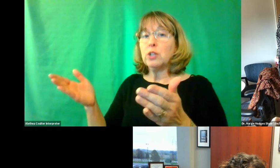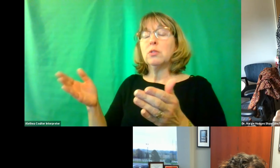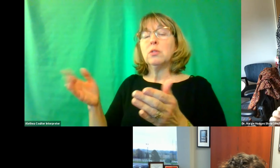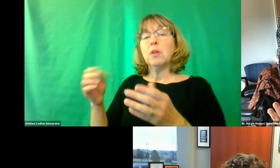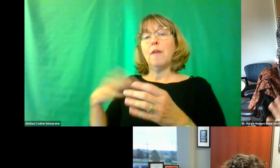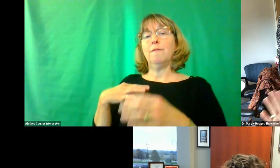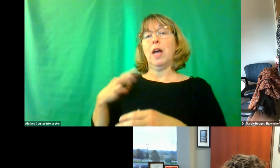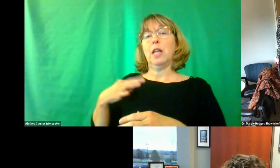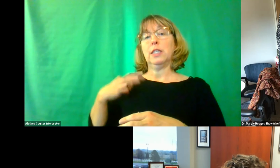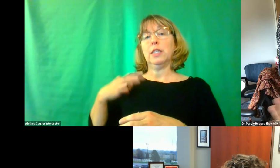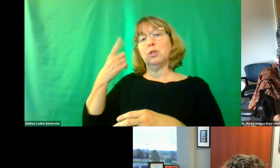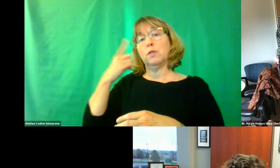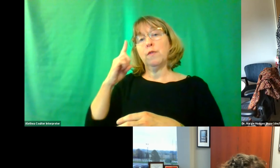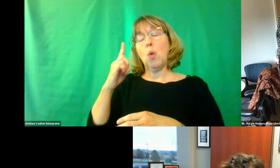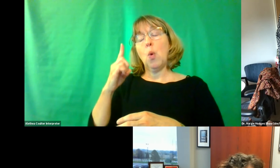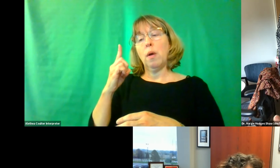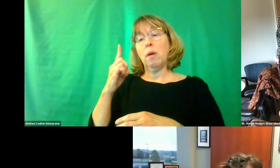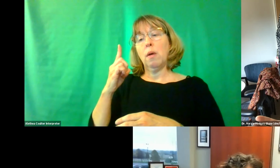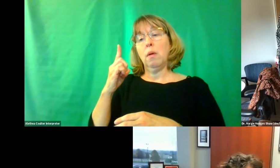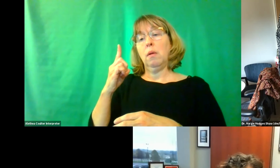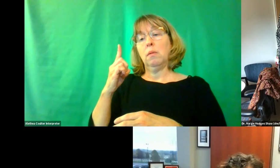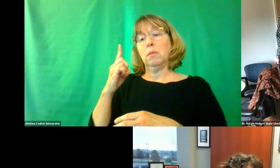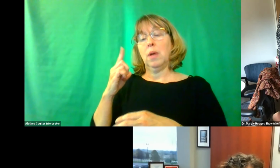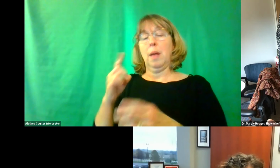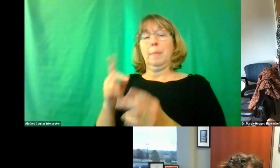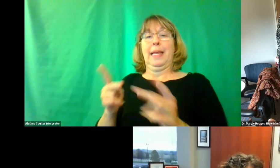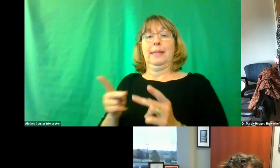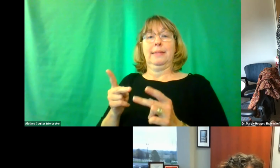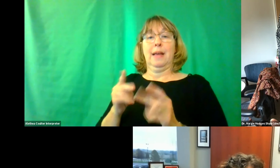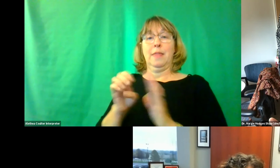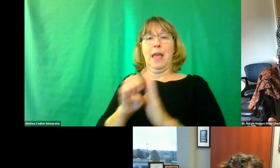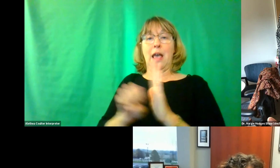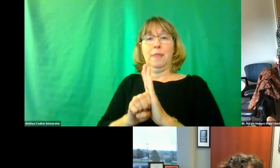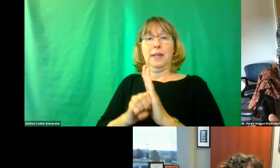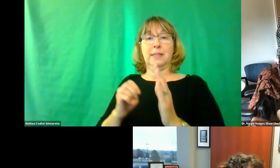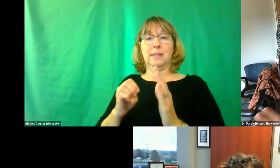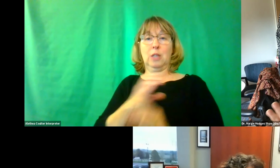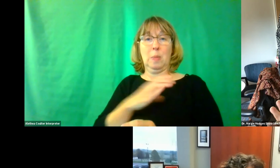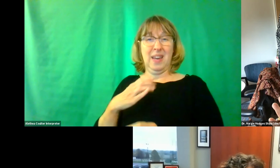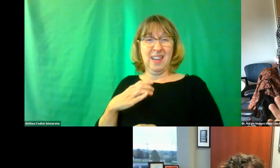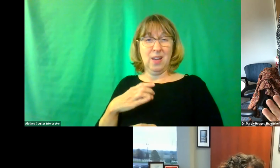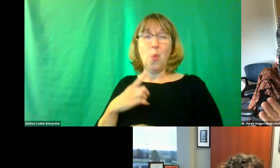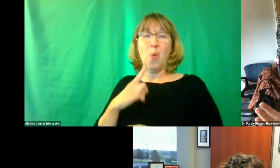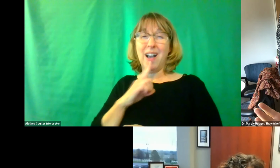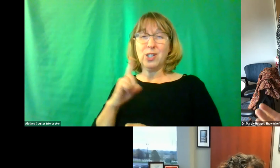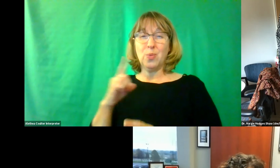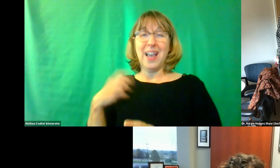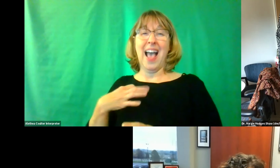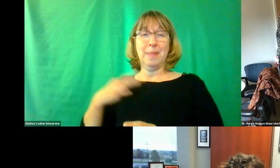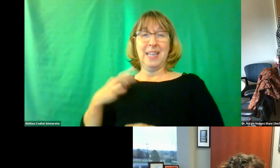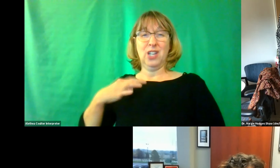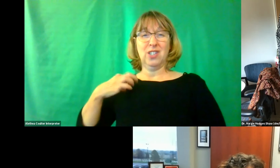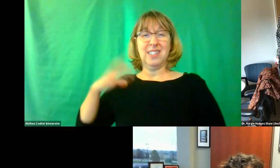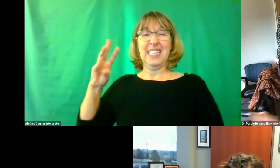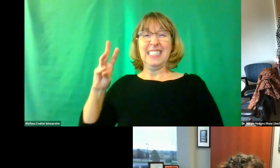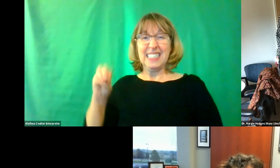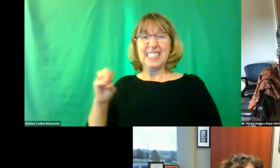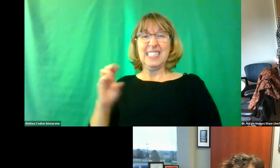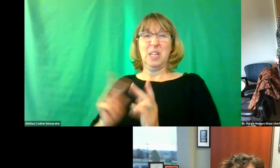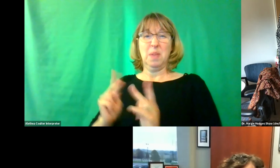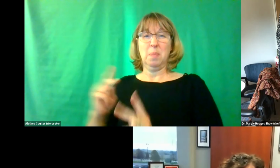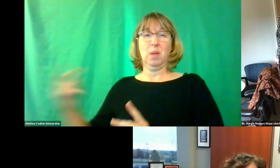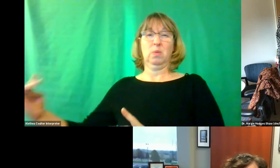committee. Over 60 people submitted an application expressing an interest. And so we have created roles for all 60